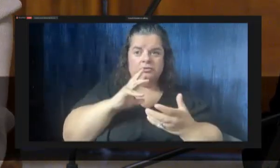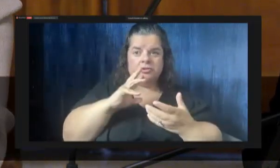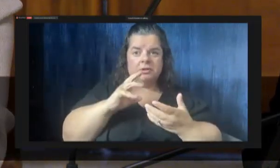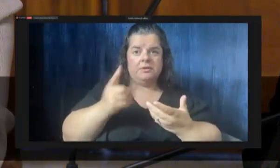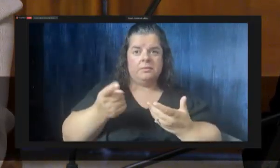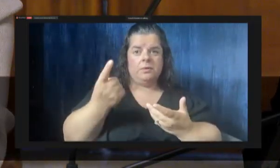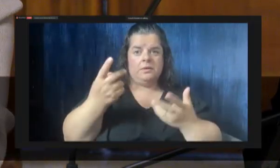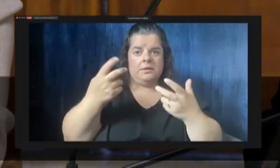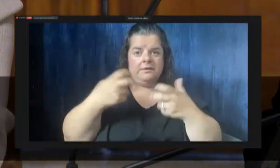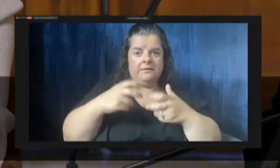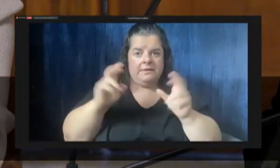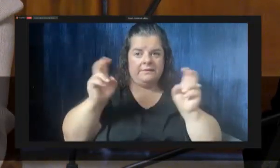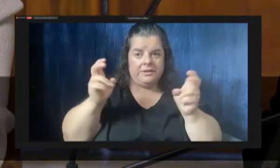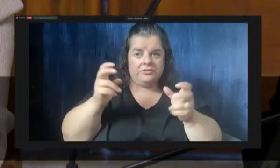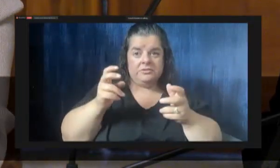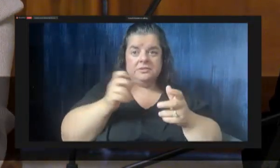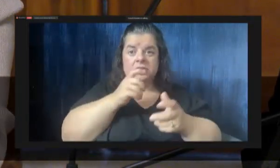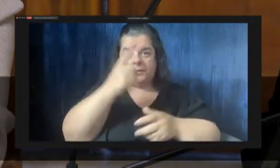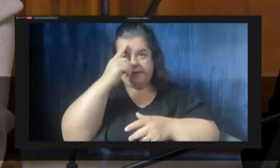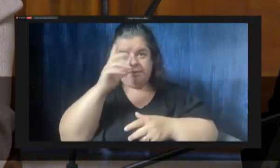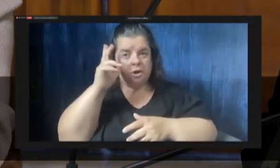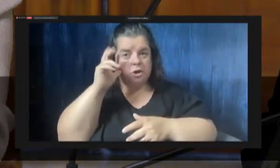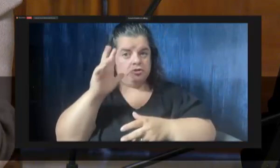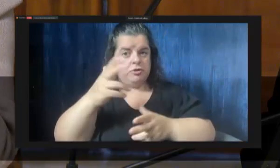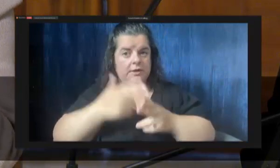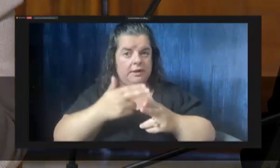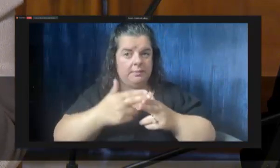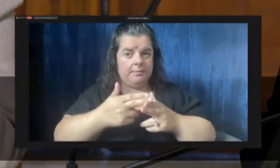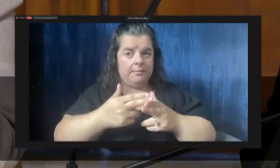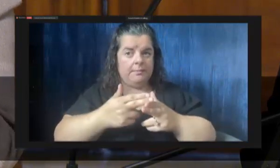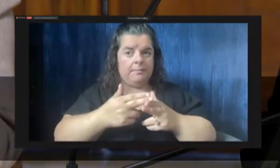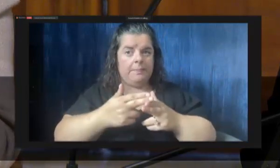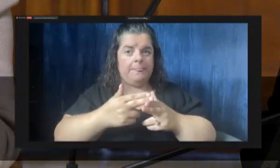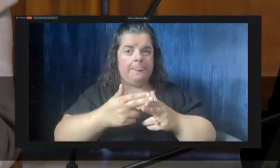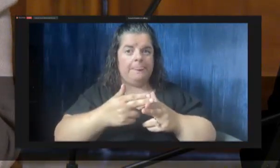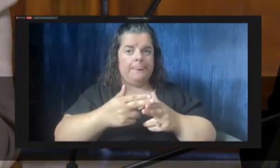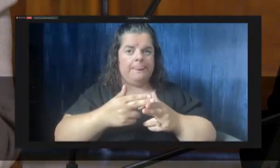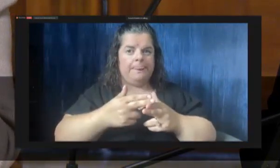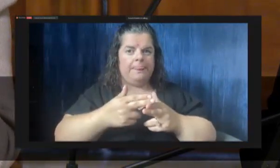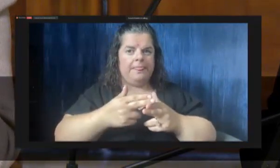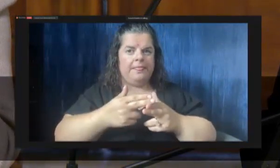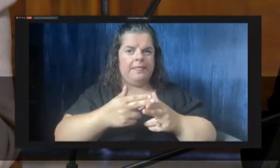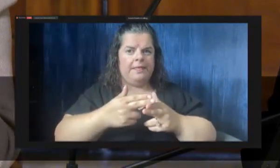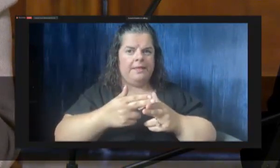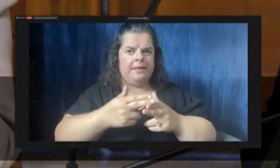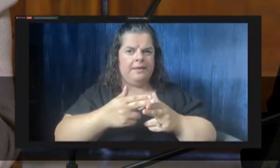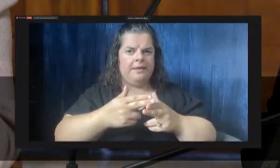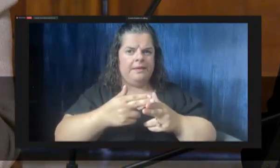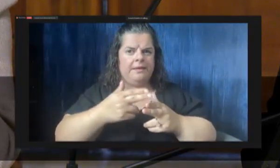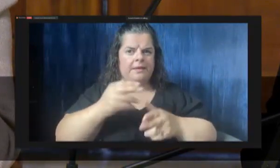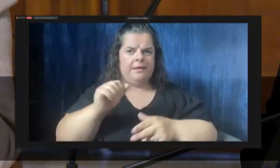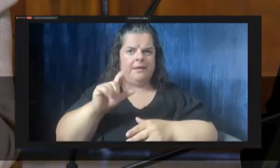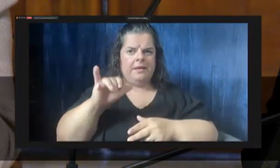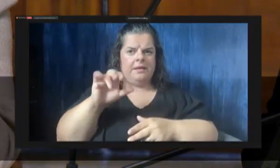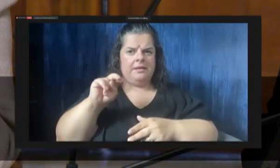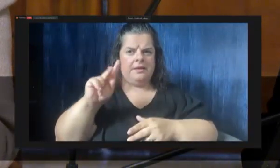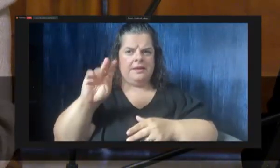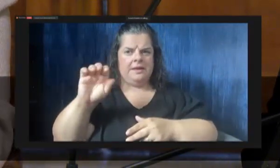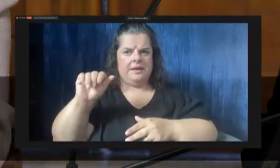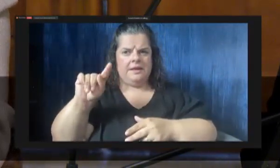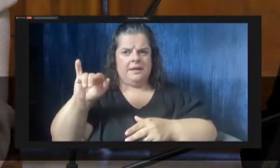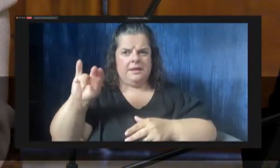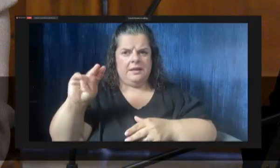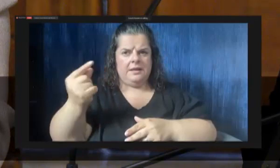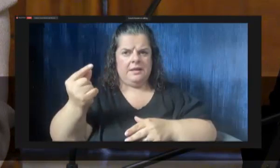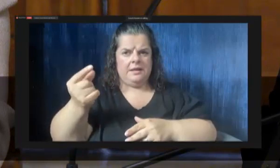I apologize. I don't think we've heard your name and you've spoken yet. No, my name is Allison Keating.